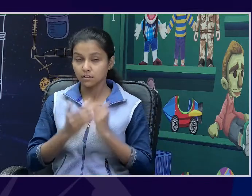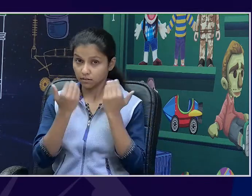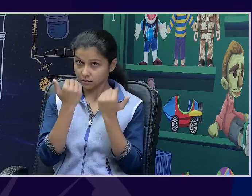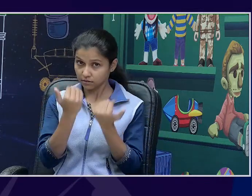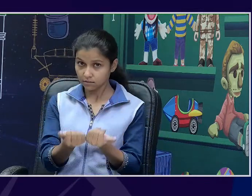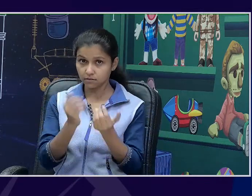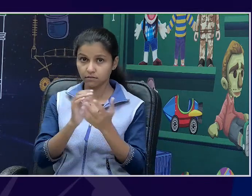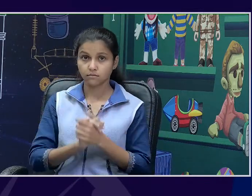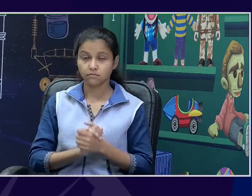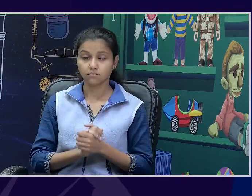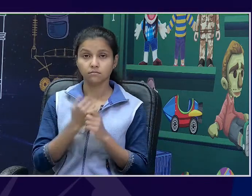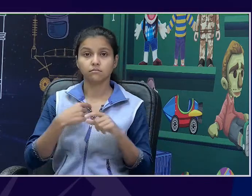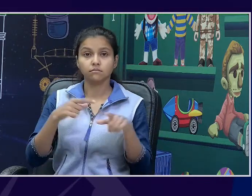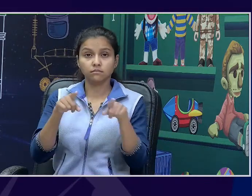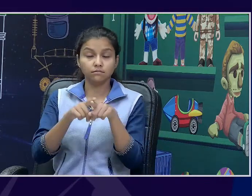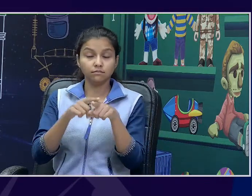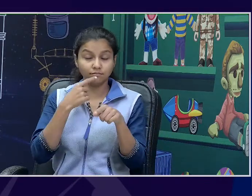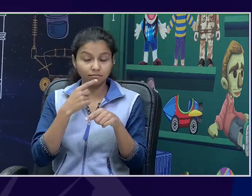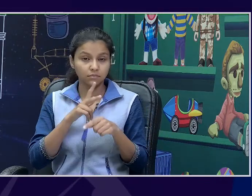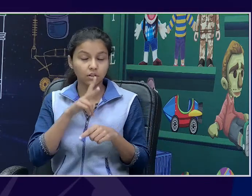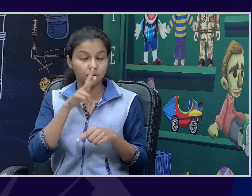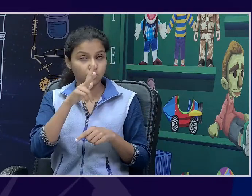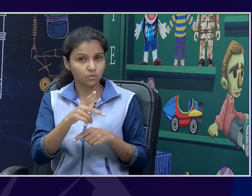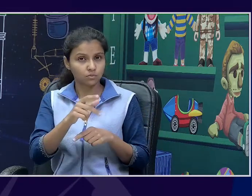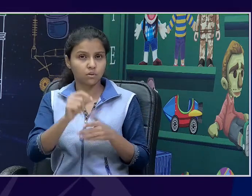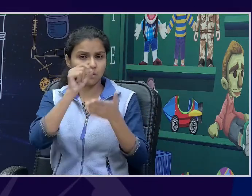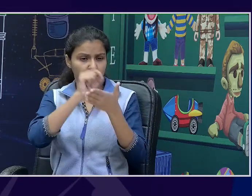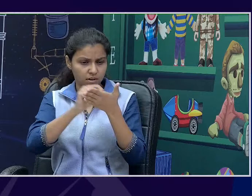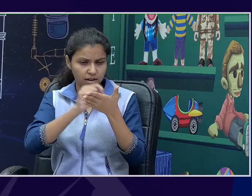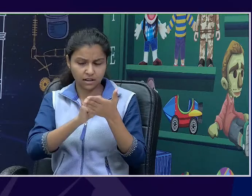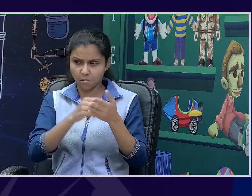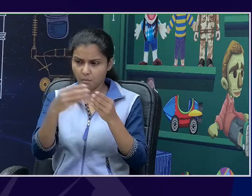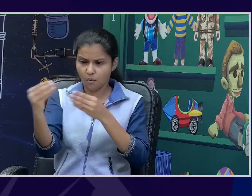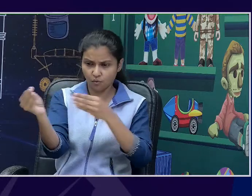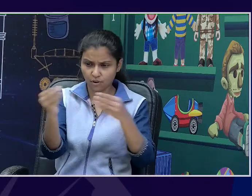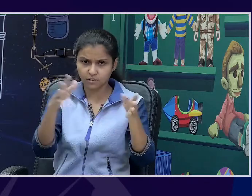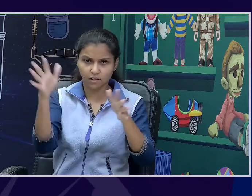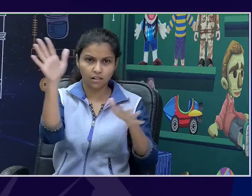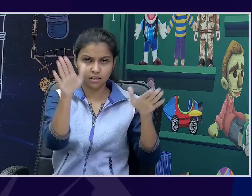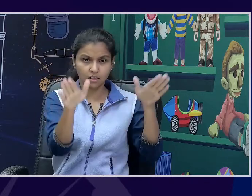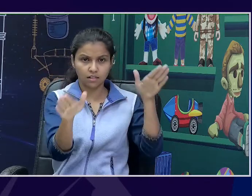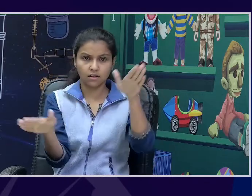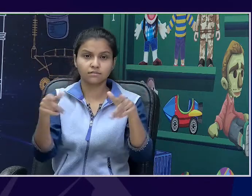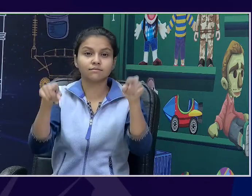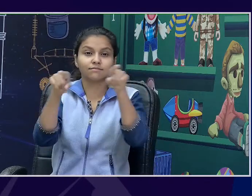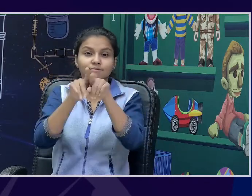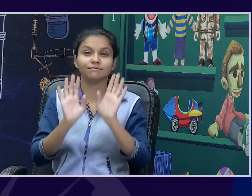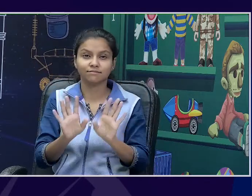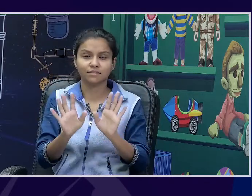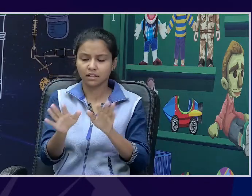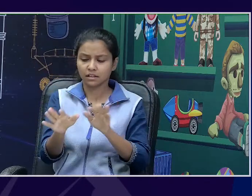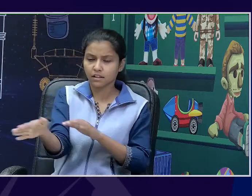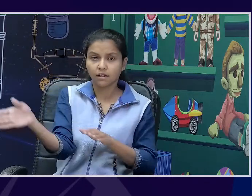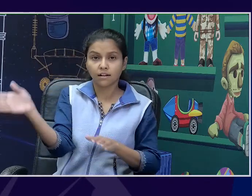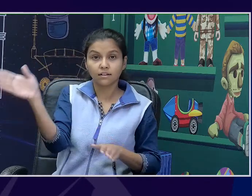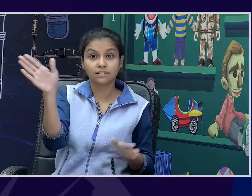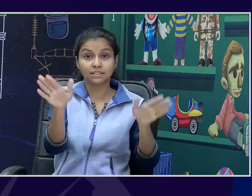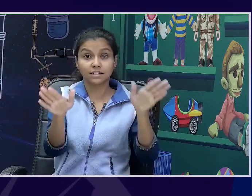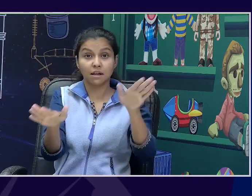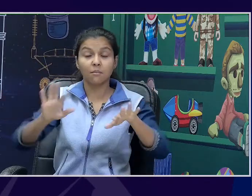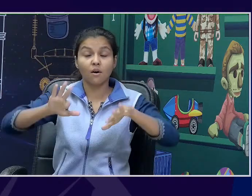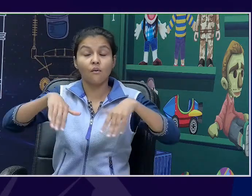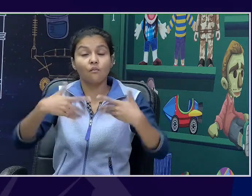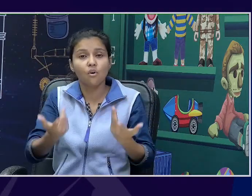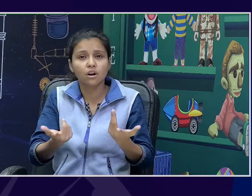now when the instructor taught the writer about moving his hands and and kicking inside the water, the